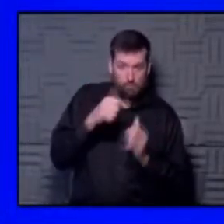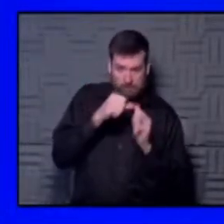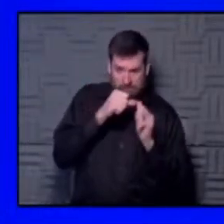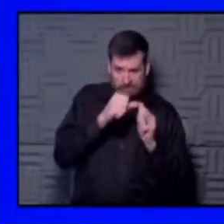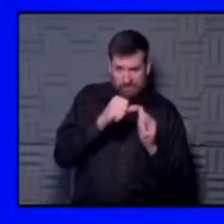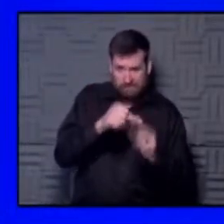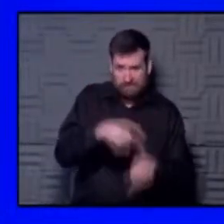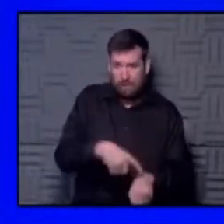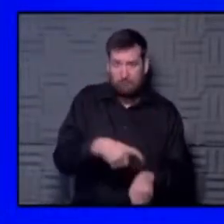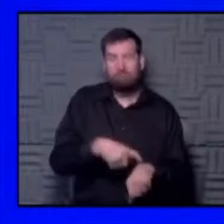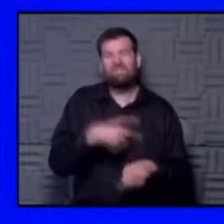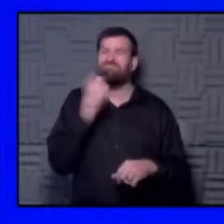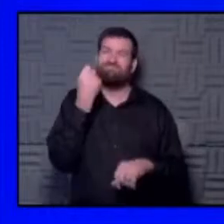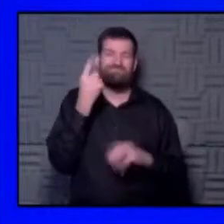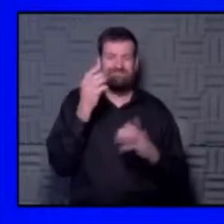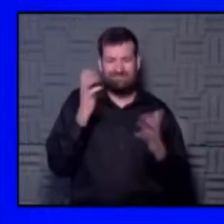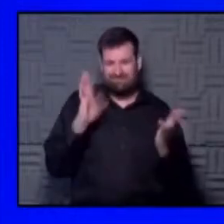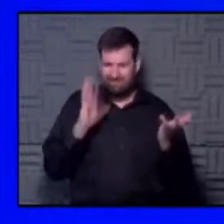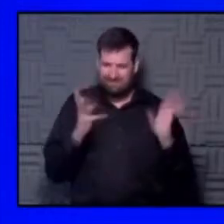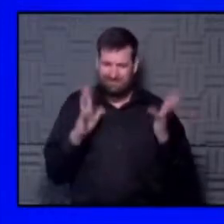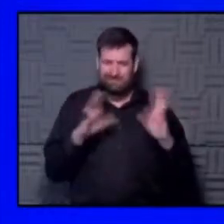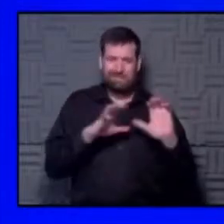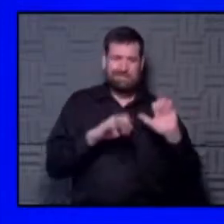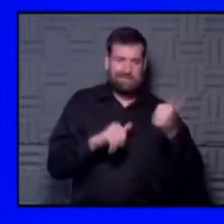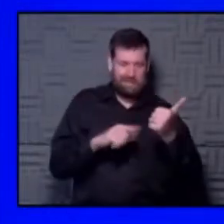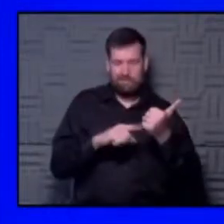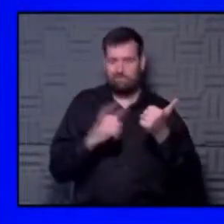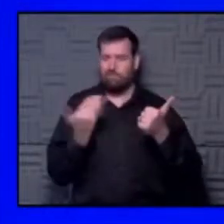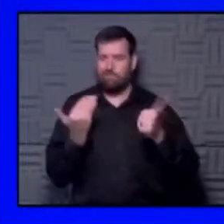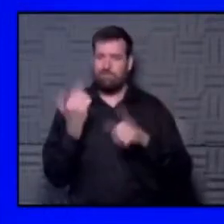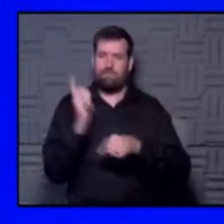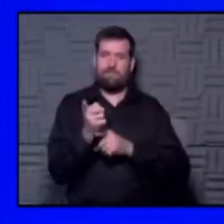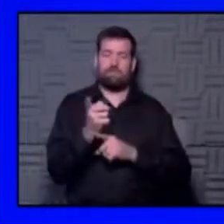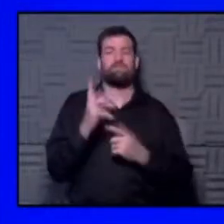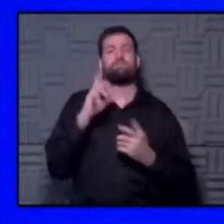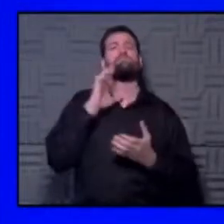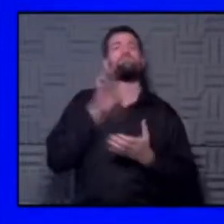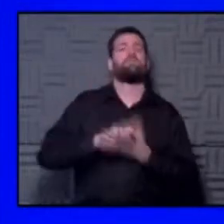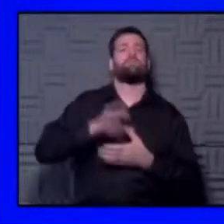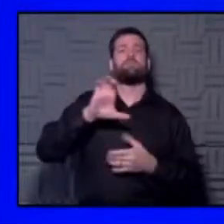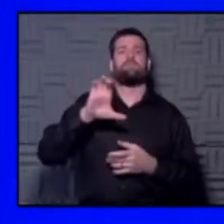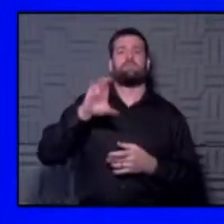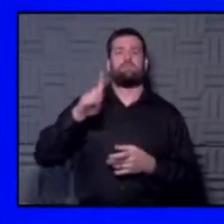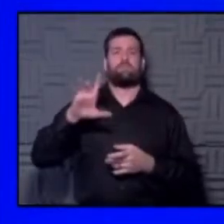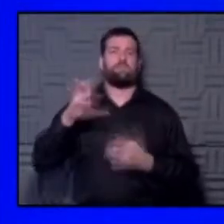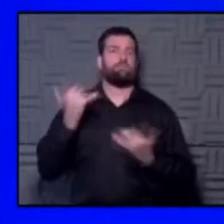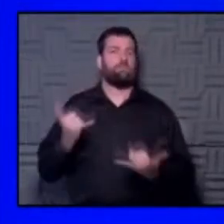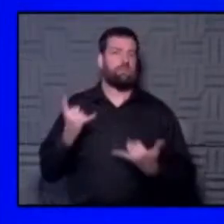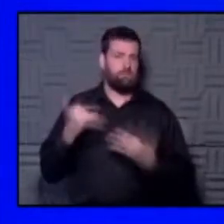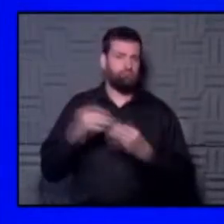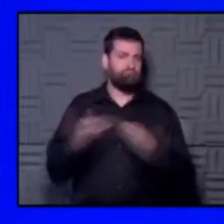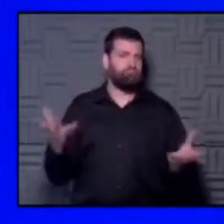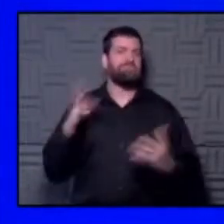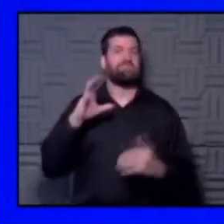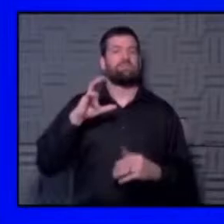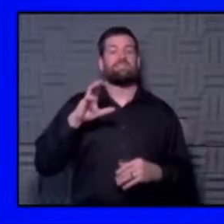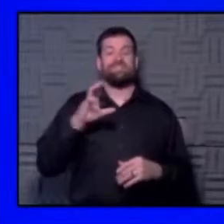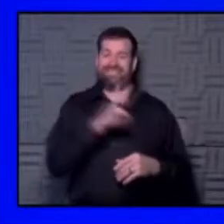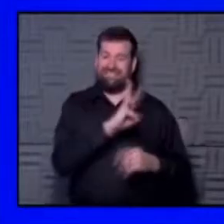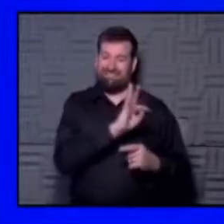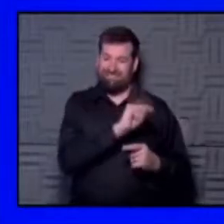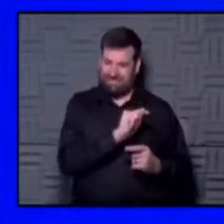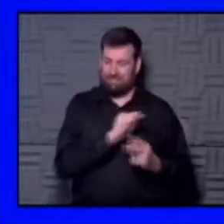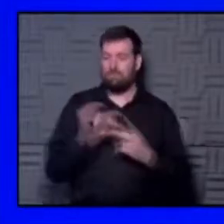time. Now, it has been varying between 10 minutes and 15 minutes. I believe the CDC right now says 15 minutes, and 6 feet or